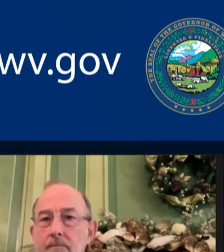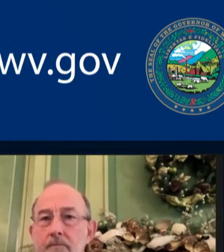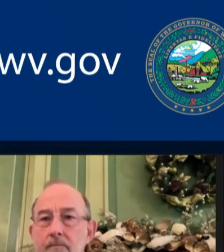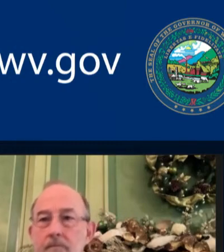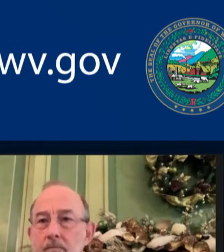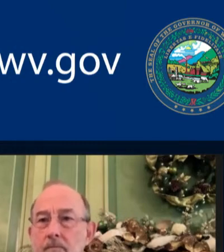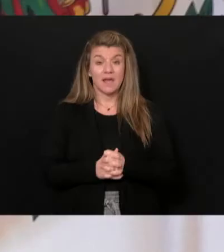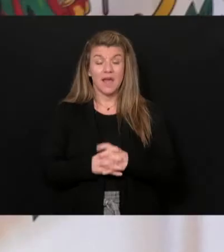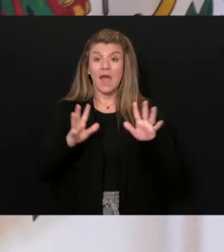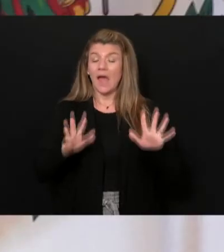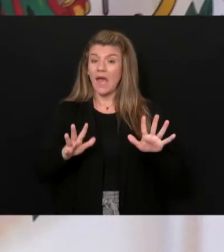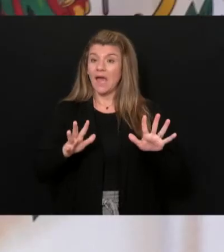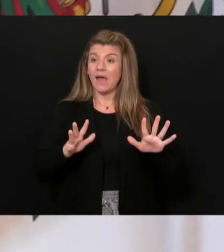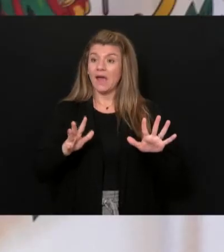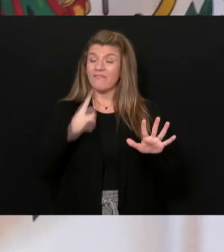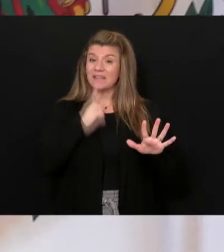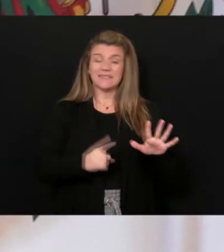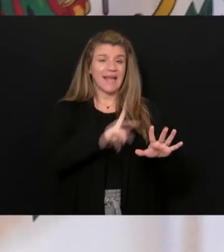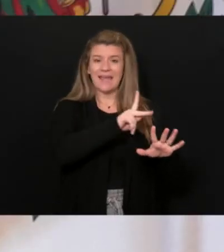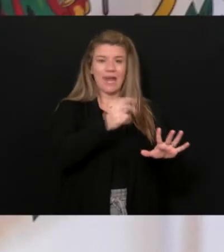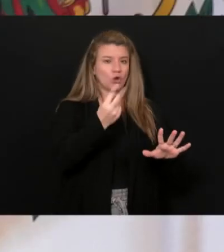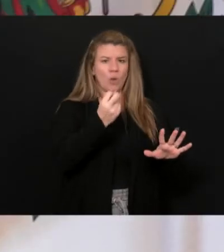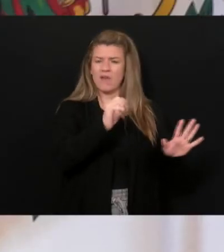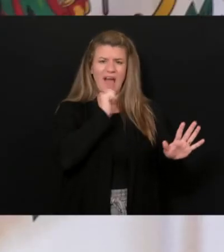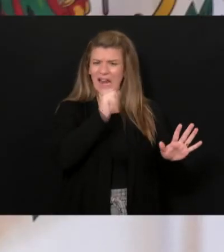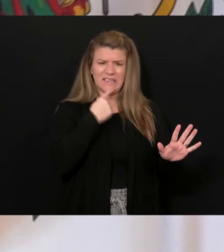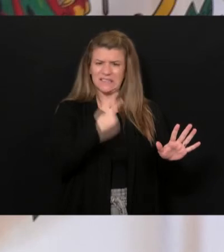If I said this, K through 12, I don't think I